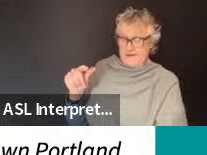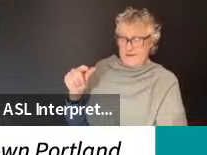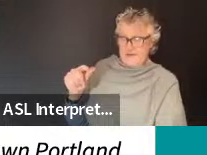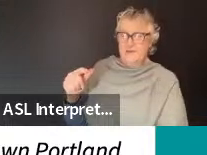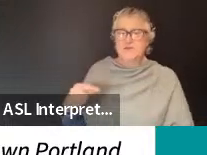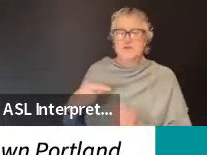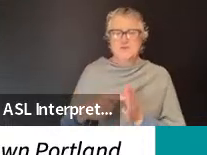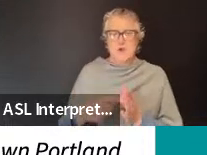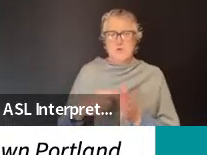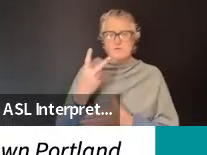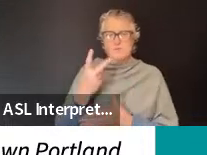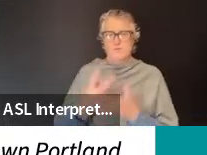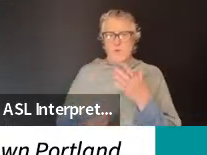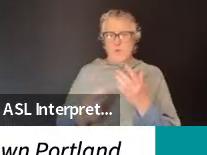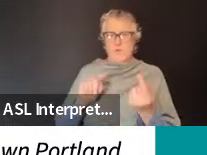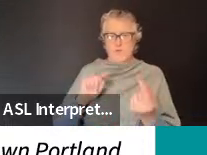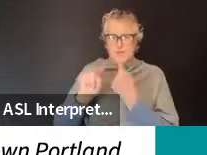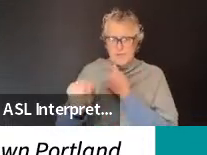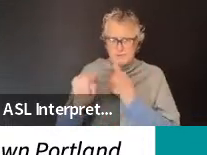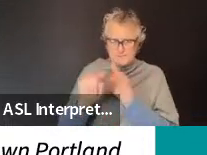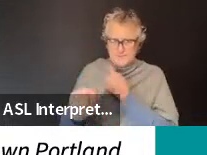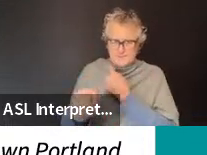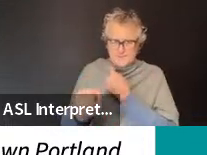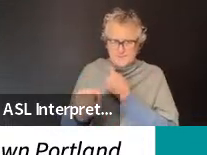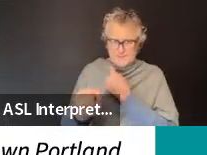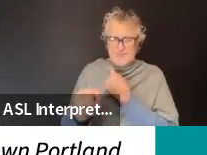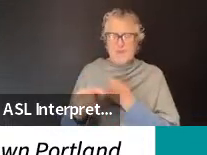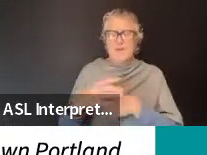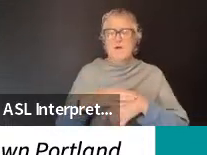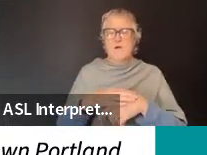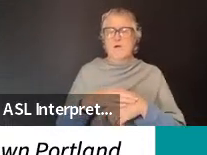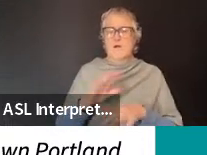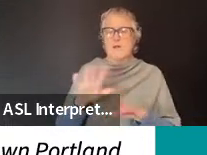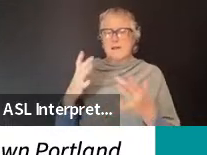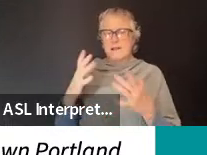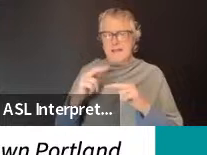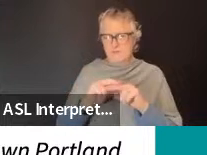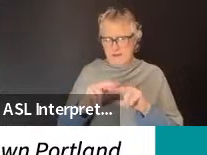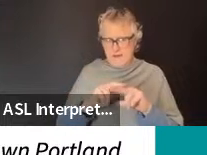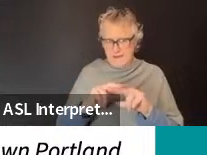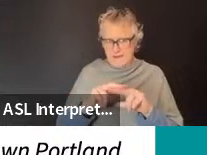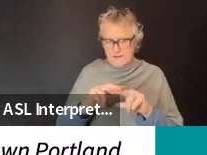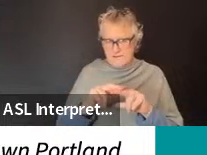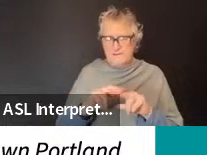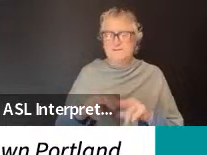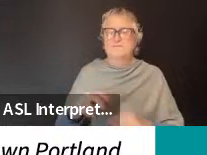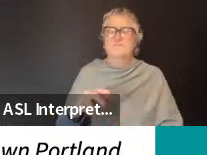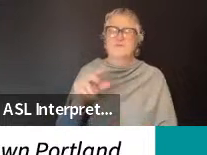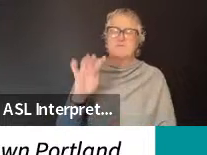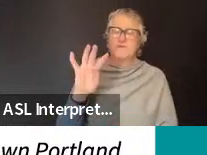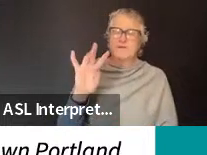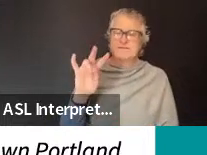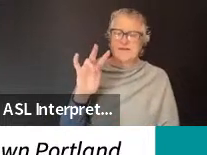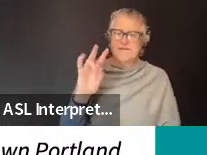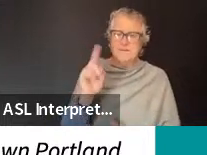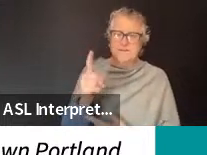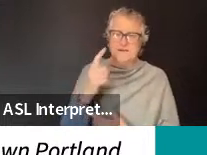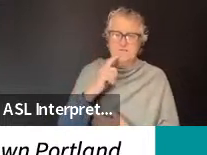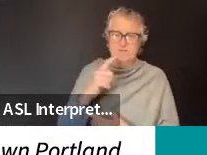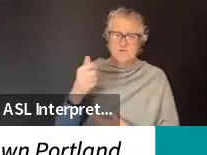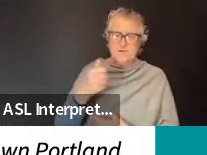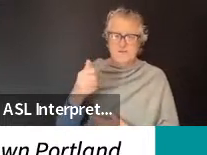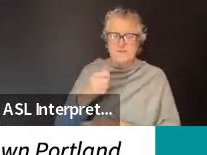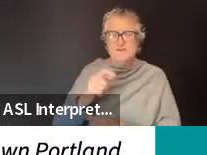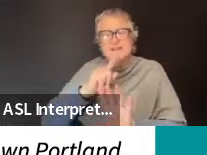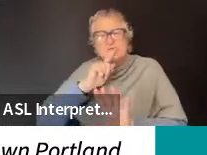minutes of travel time included in that. So when you see 47 minutes for travel time, it's really 37 minutes